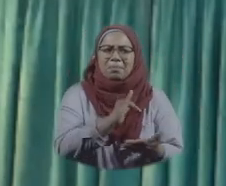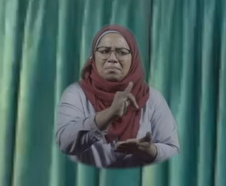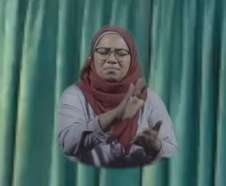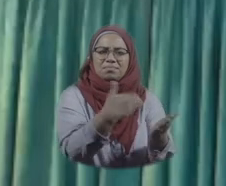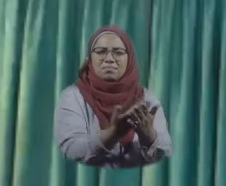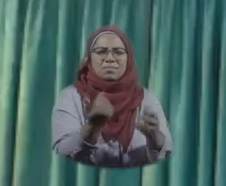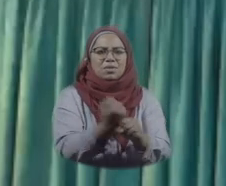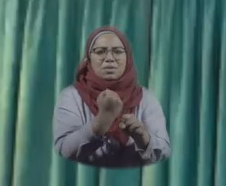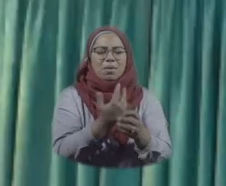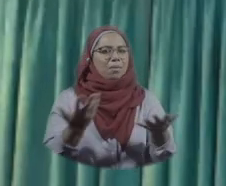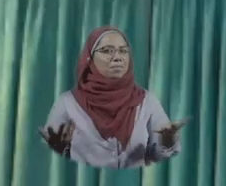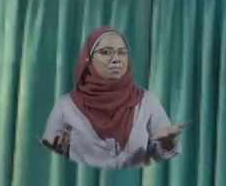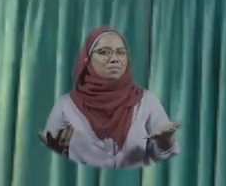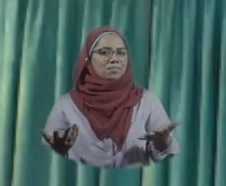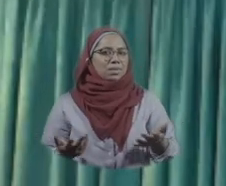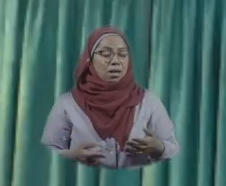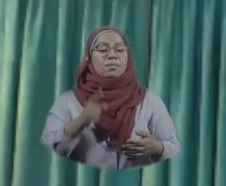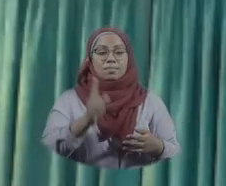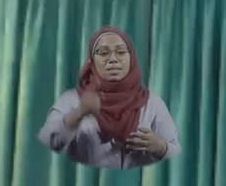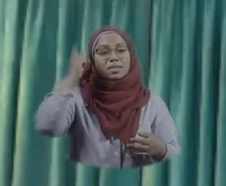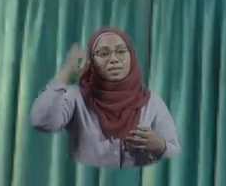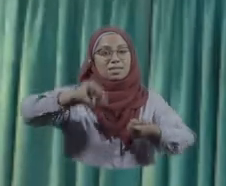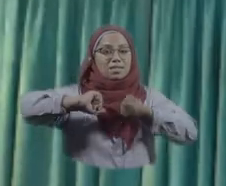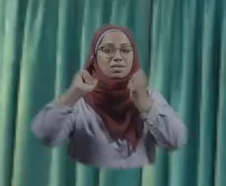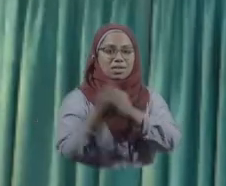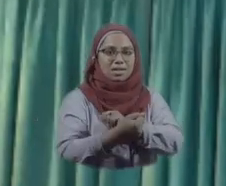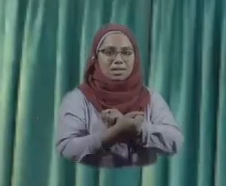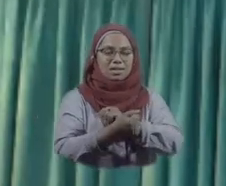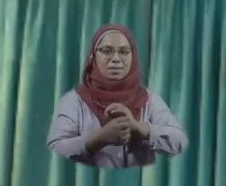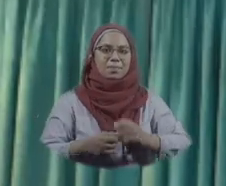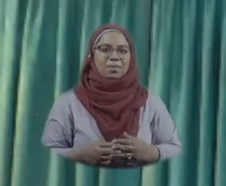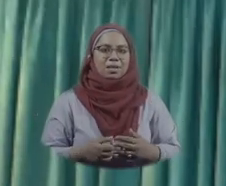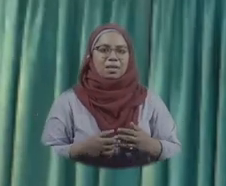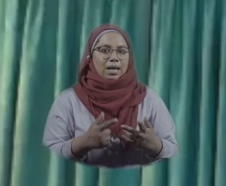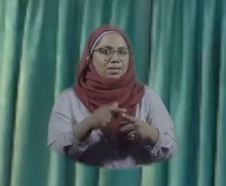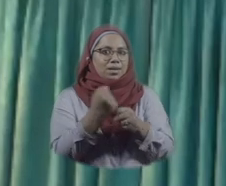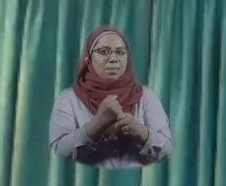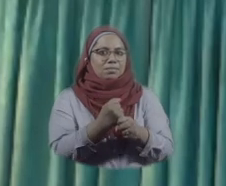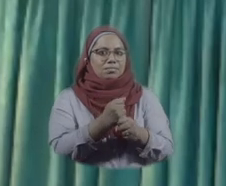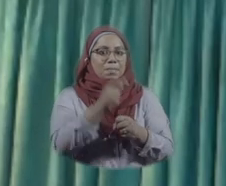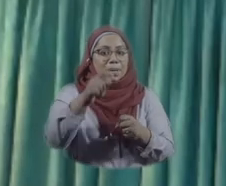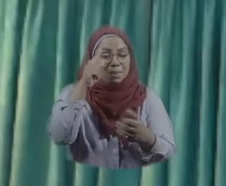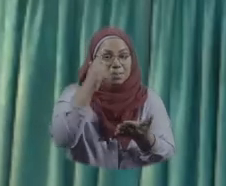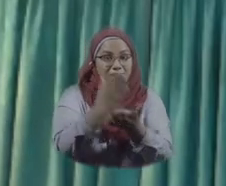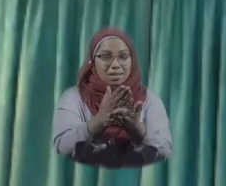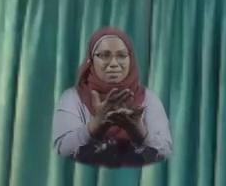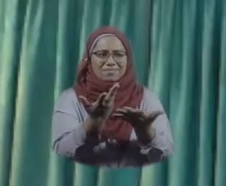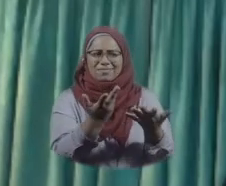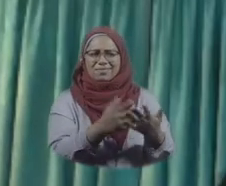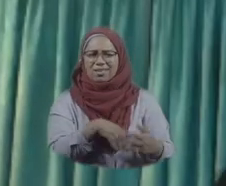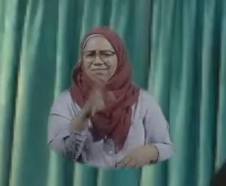play Well... me with badal kura jaifa in kama to me gabul kura this